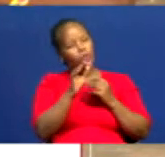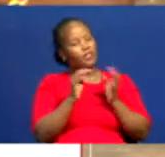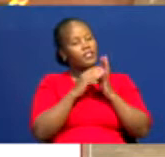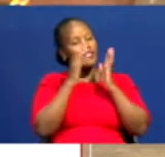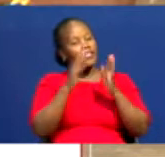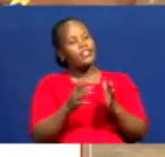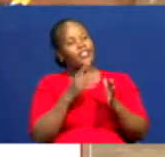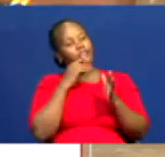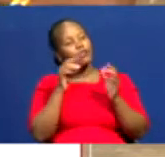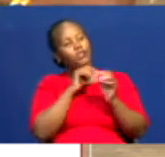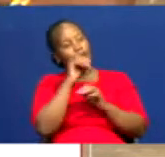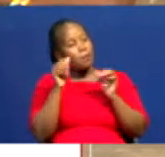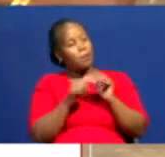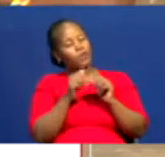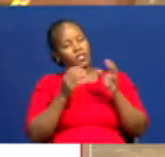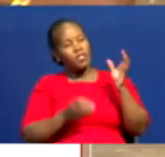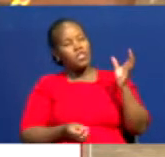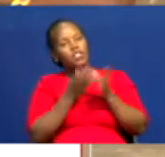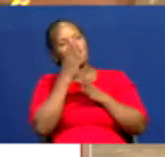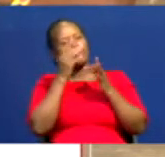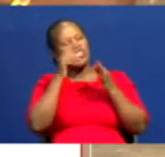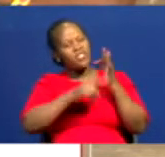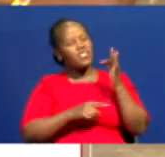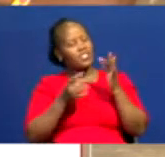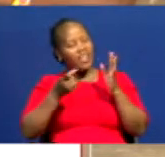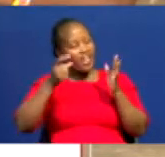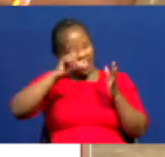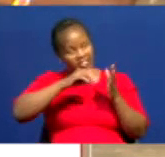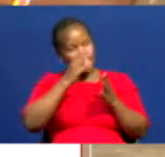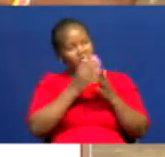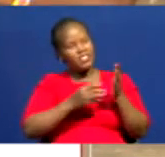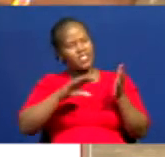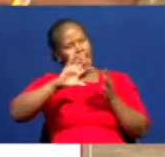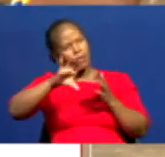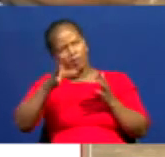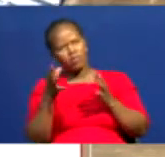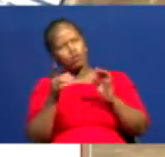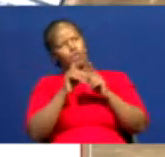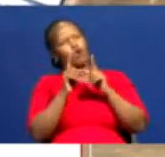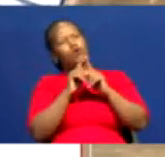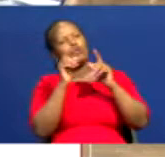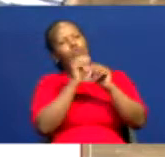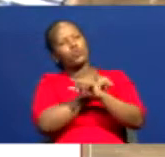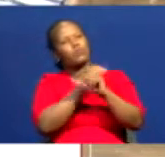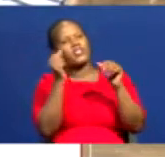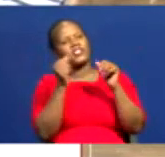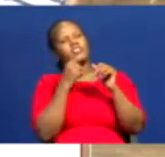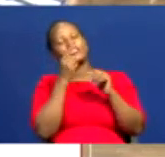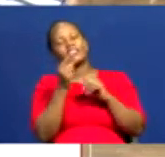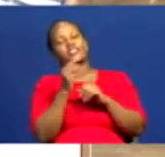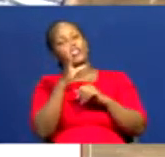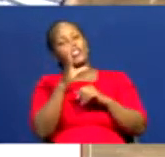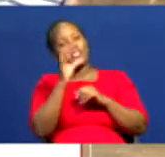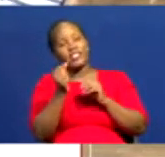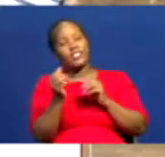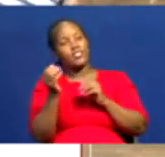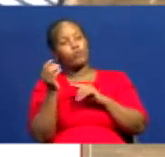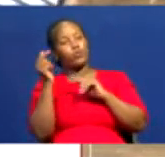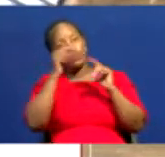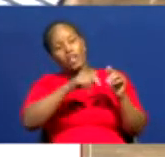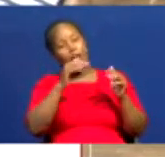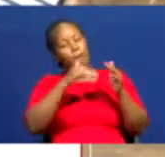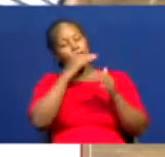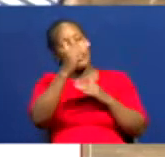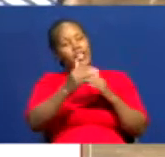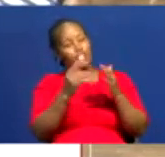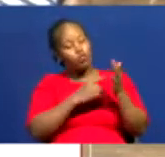is a creation of 3 extra sub-counties, which the President acceded to say that, again, the Interior Cabinet Secretary will be here next week